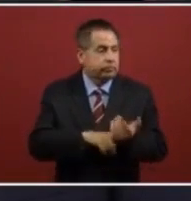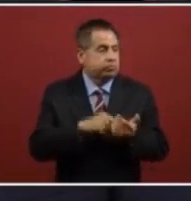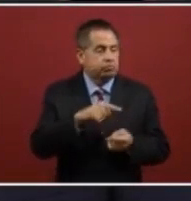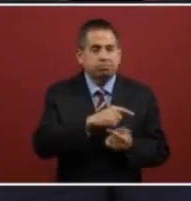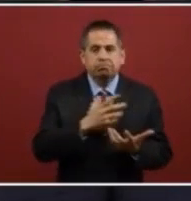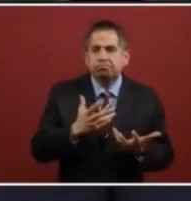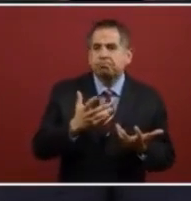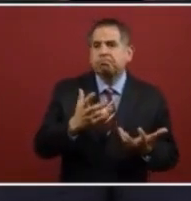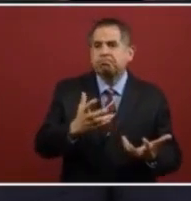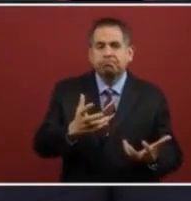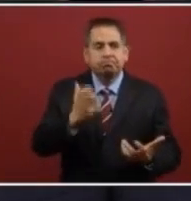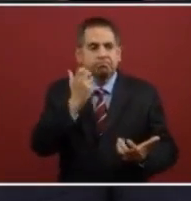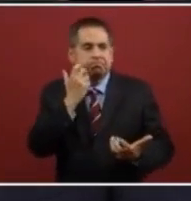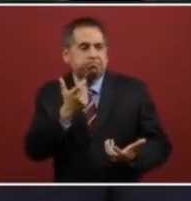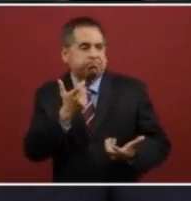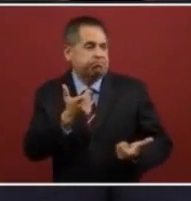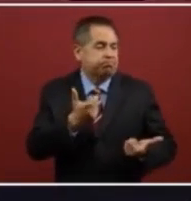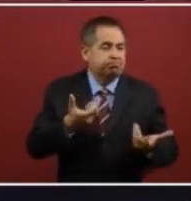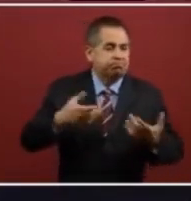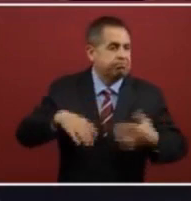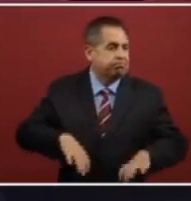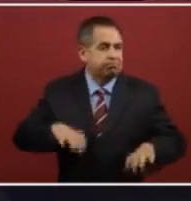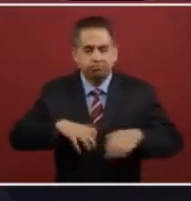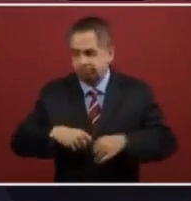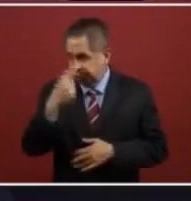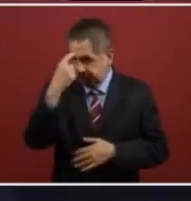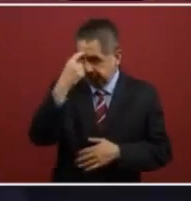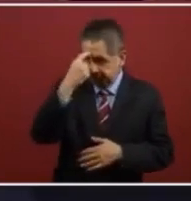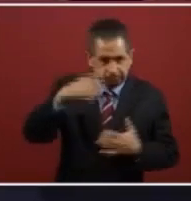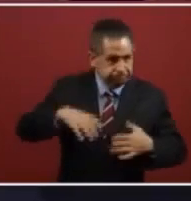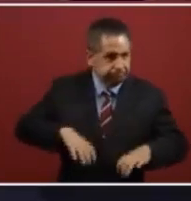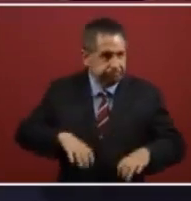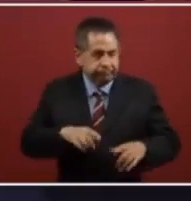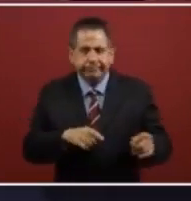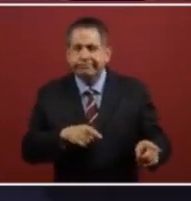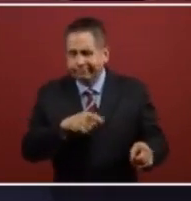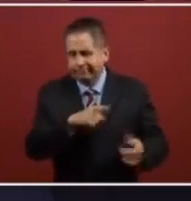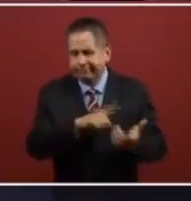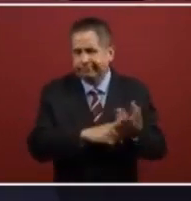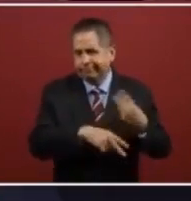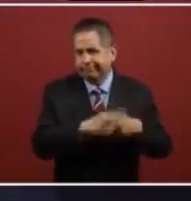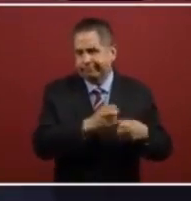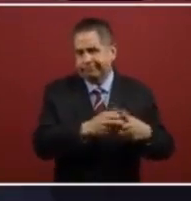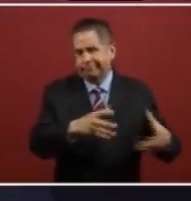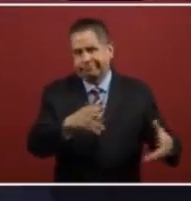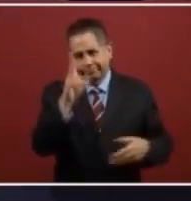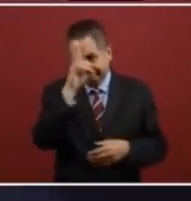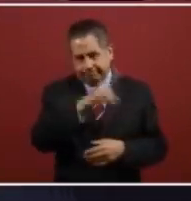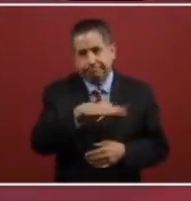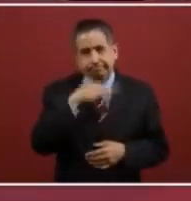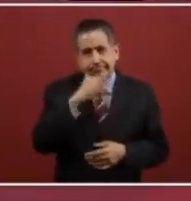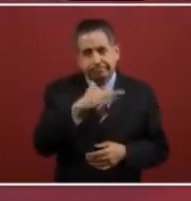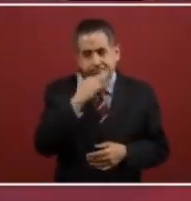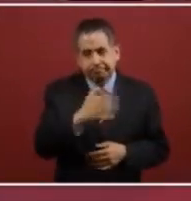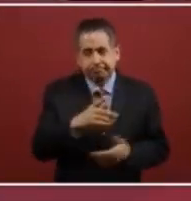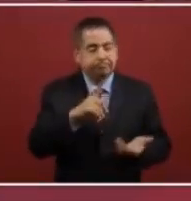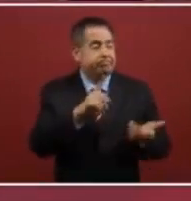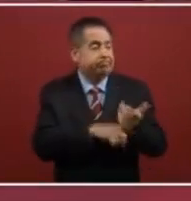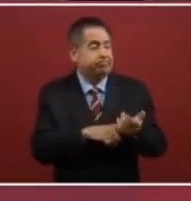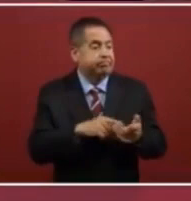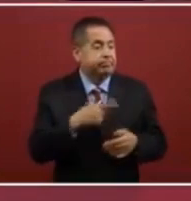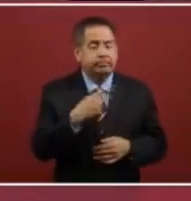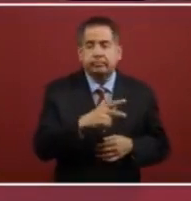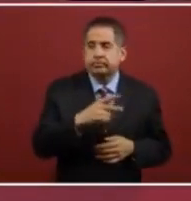al dinero, por that el was material, created because of the ambition for también, money el and sistema also de because of vida